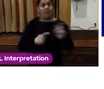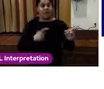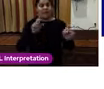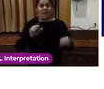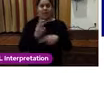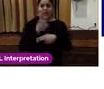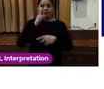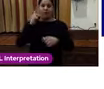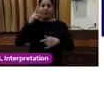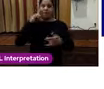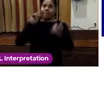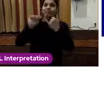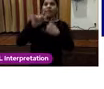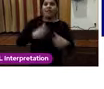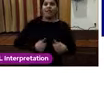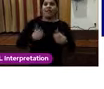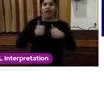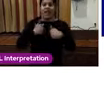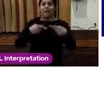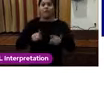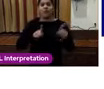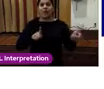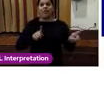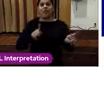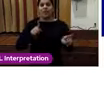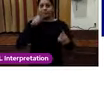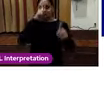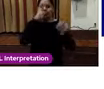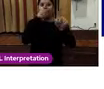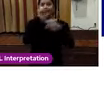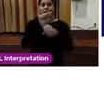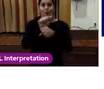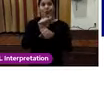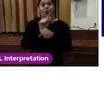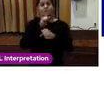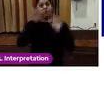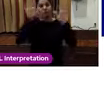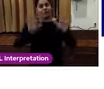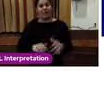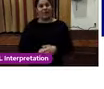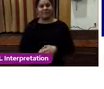for the rest of their lives and their career. So really, really excited about that.